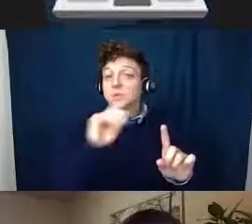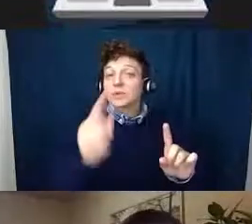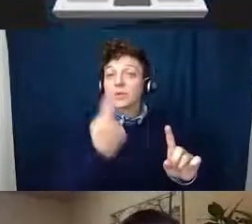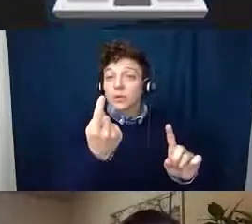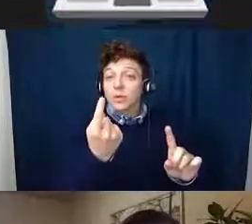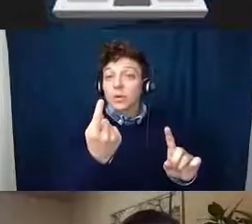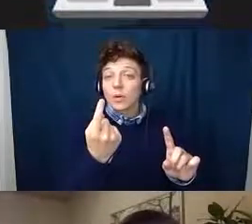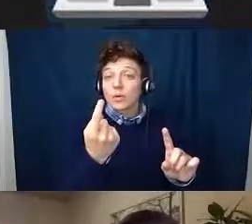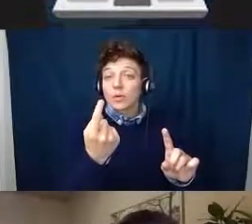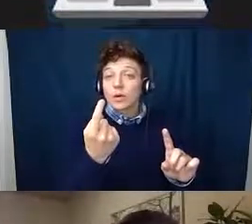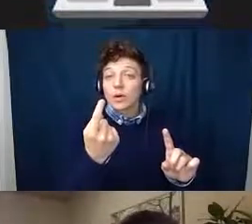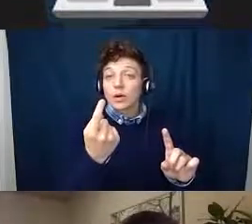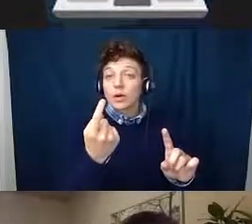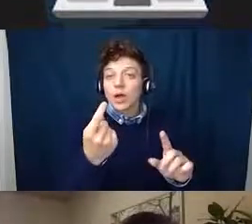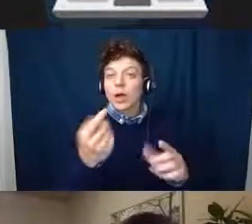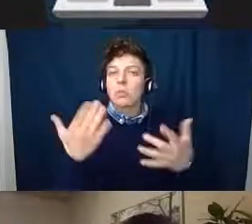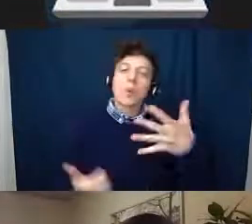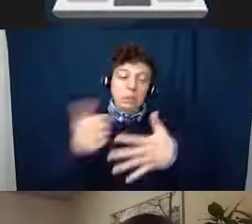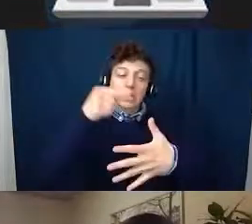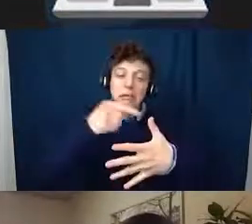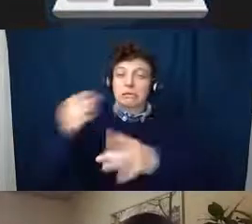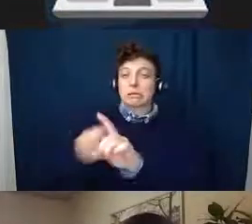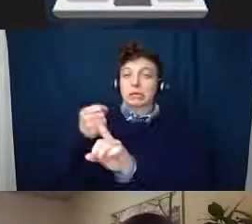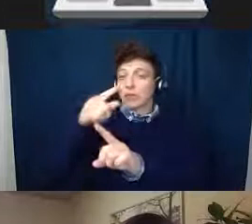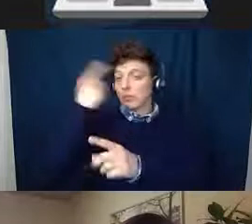Black individuals, but not exclusively.